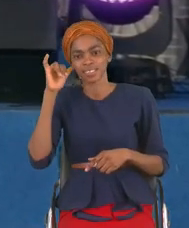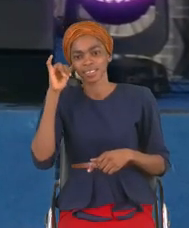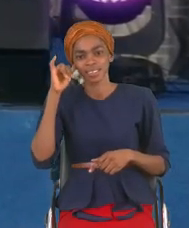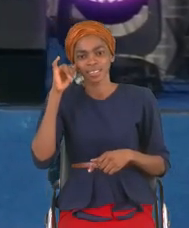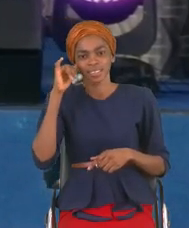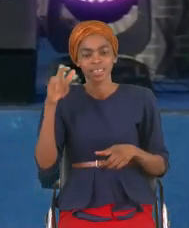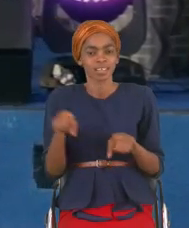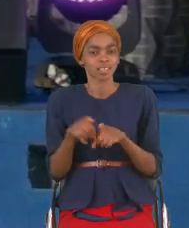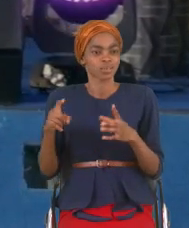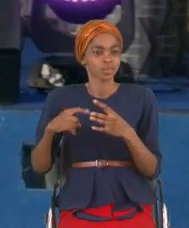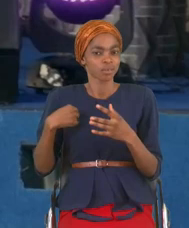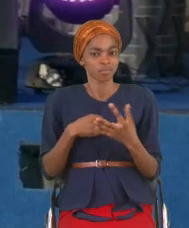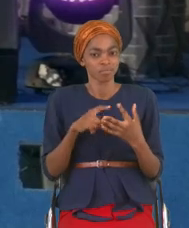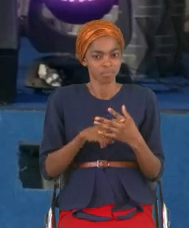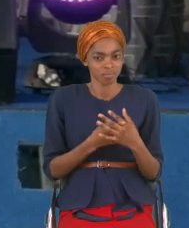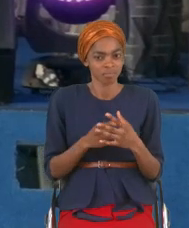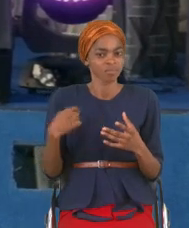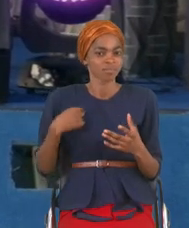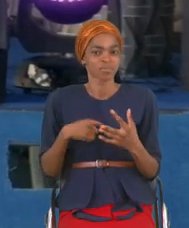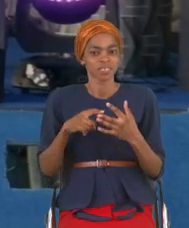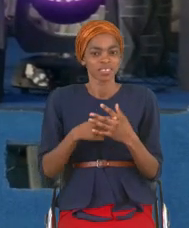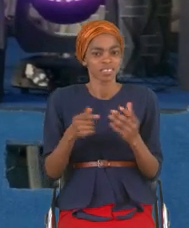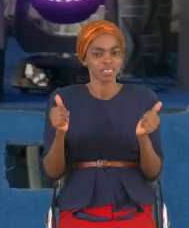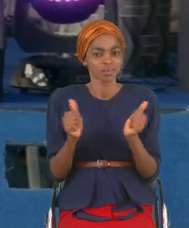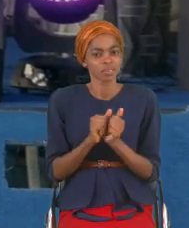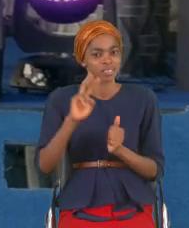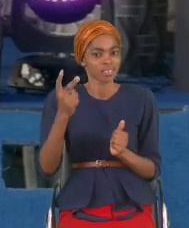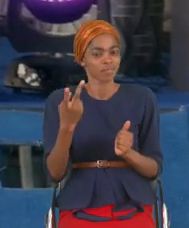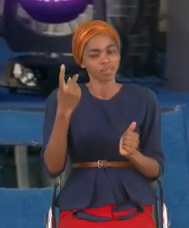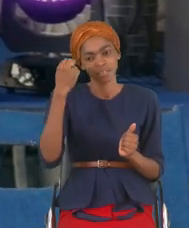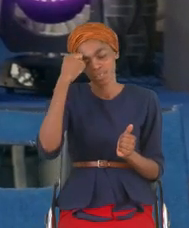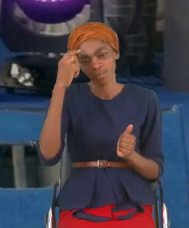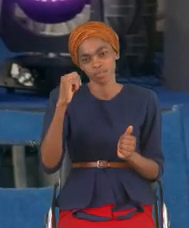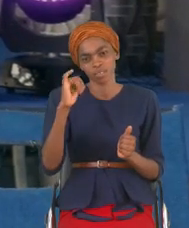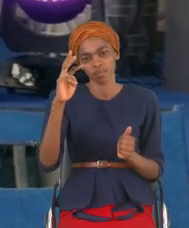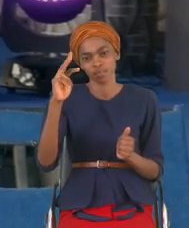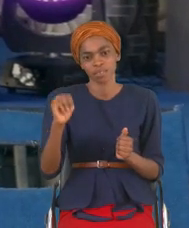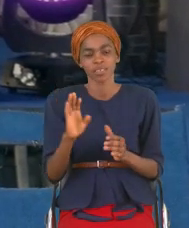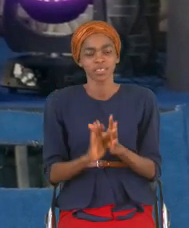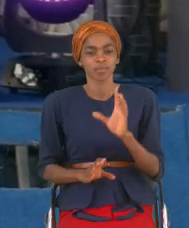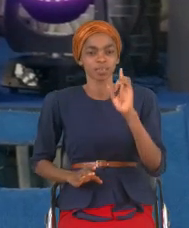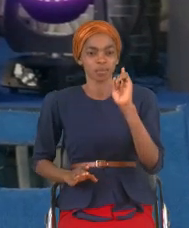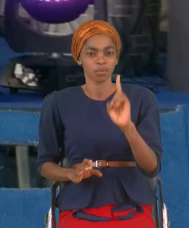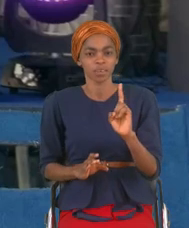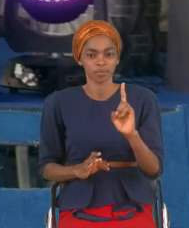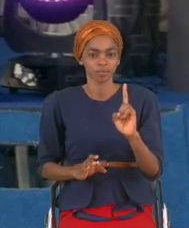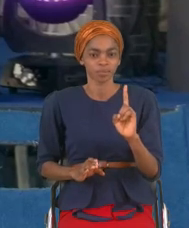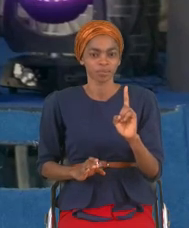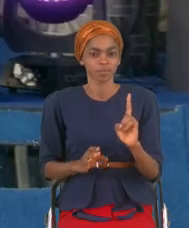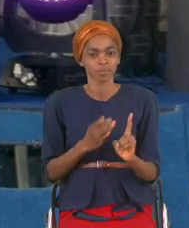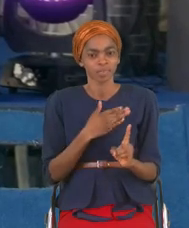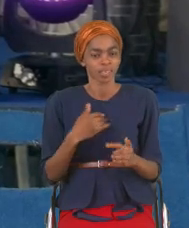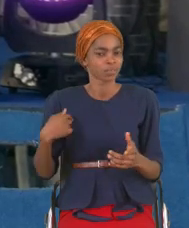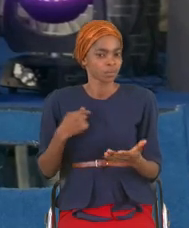we began we started was second timothy chapter one and was